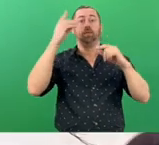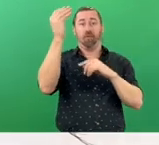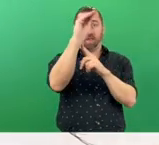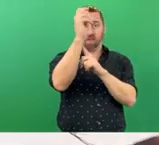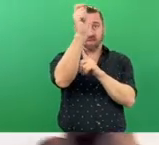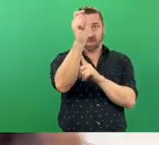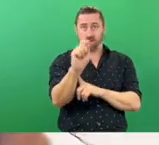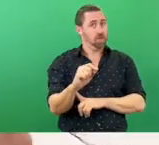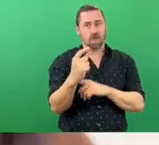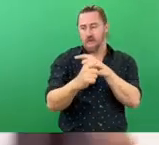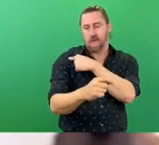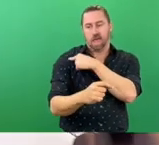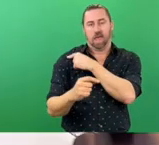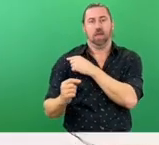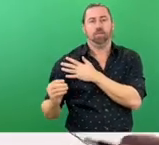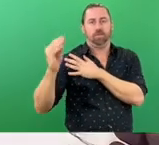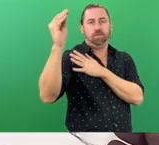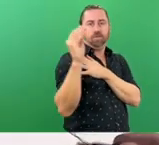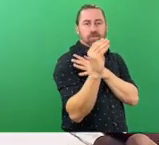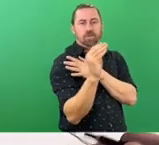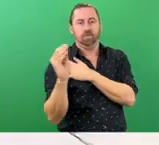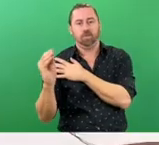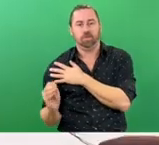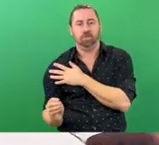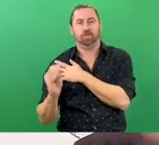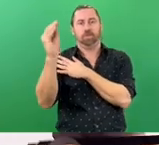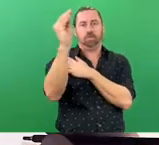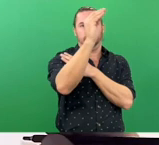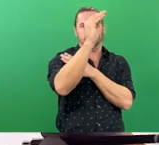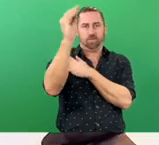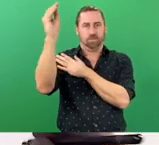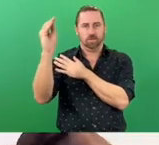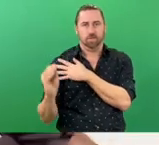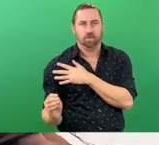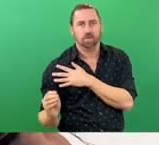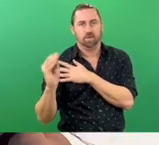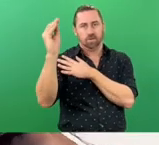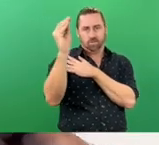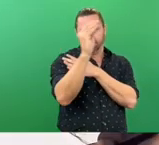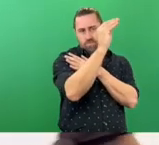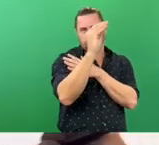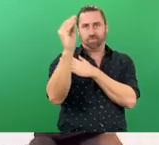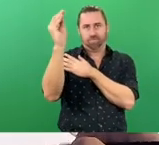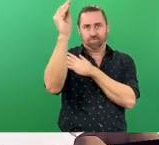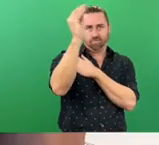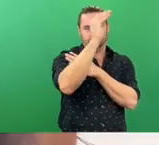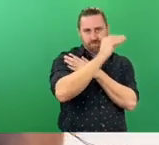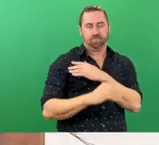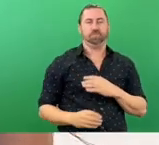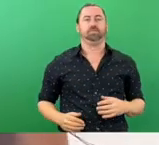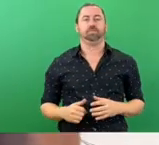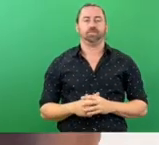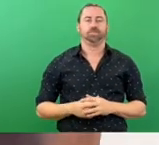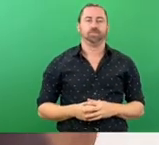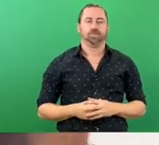my whole arm like a plotter. I'm not getting in and tickling it like that, all right? I'm getting in and working in big,